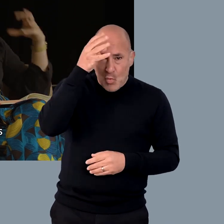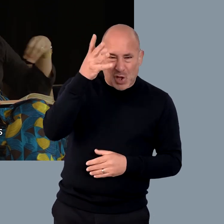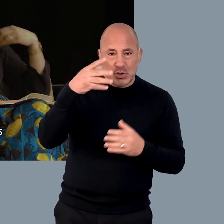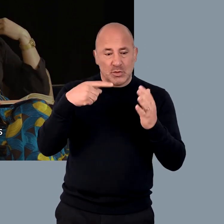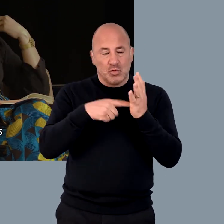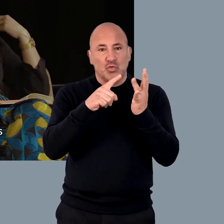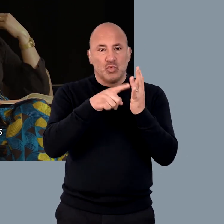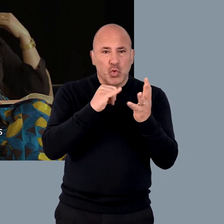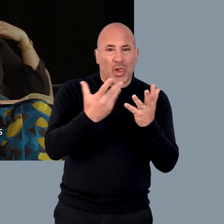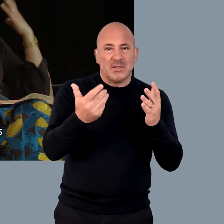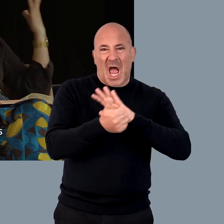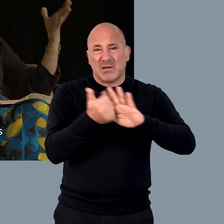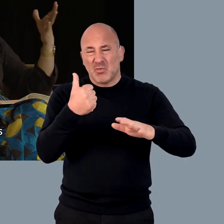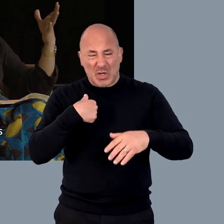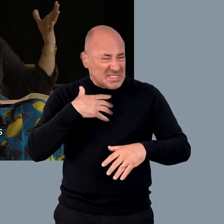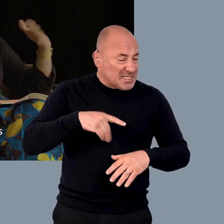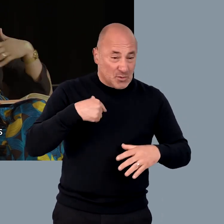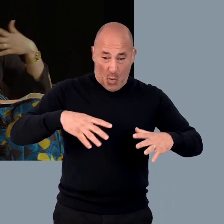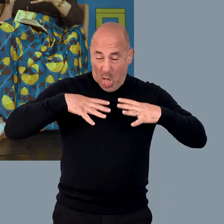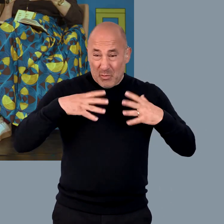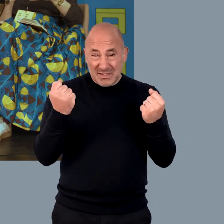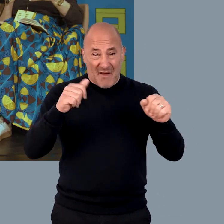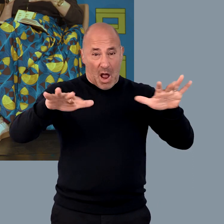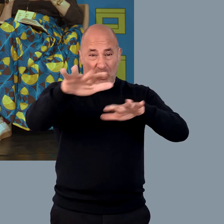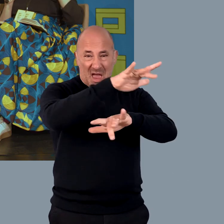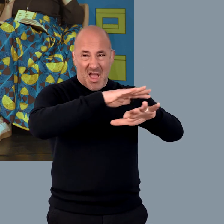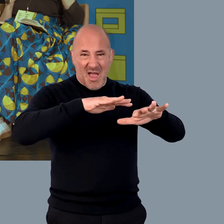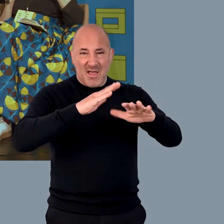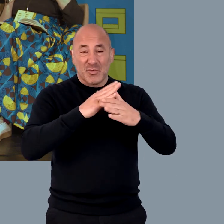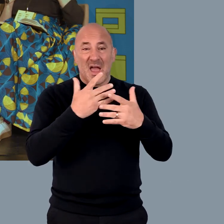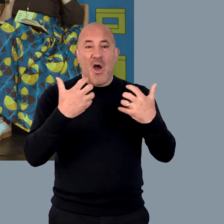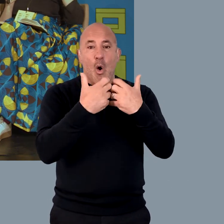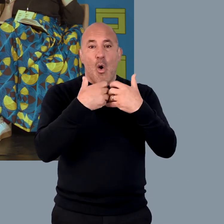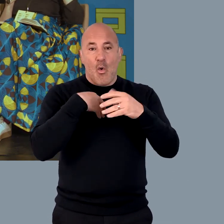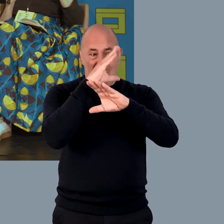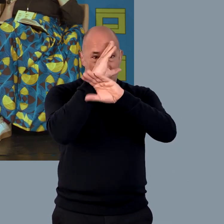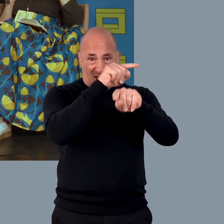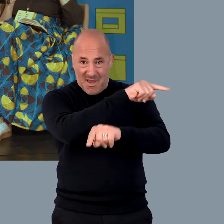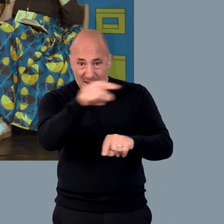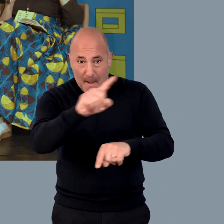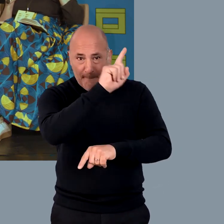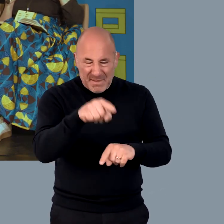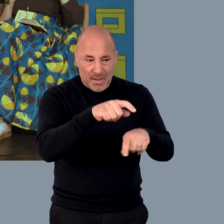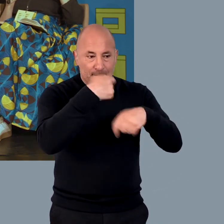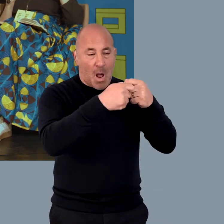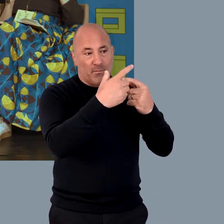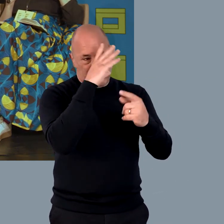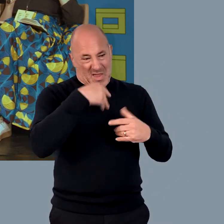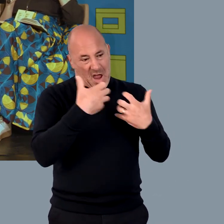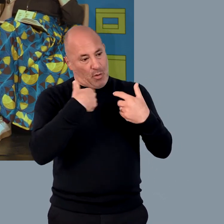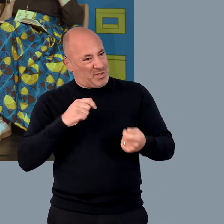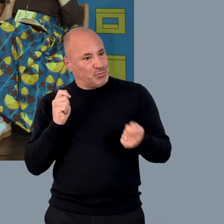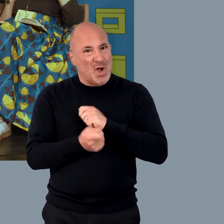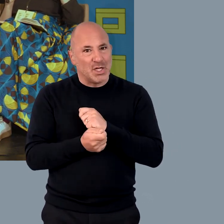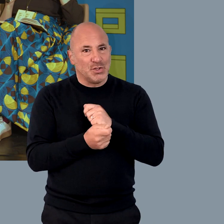knowledge and the tools and the kind of expertise that we need already exists. It's actually, how do we get people to